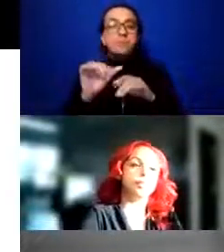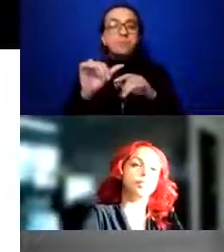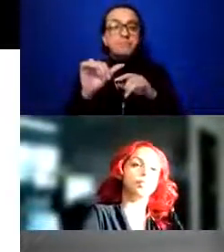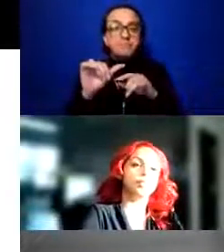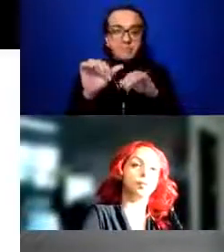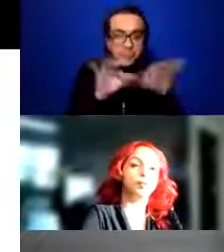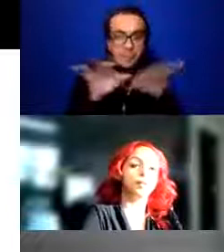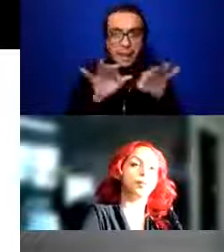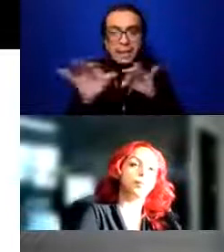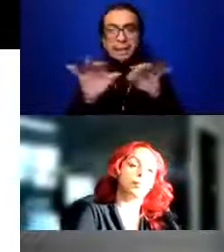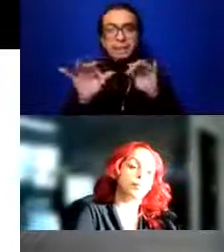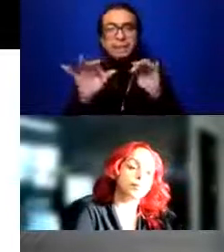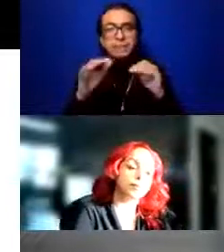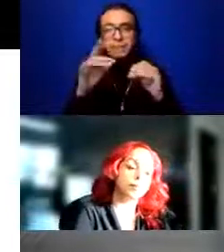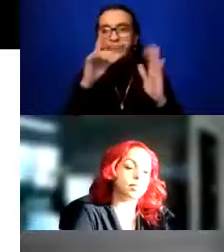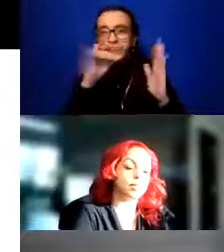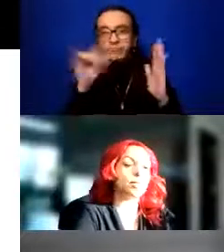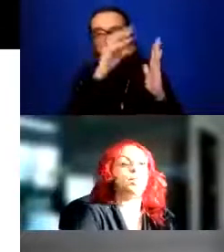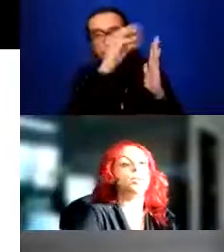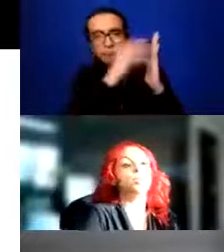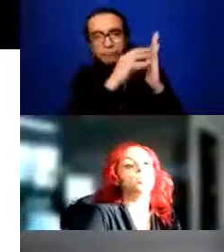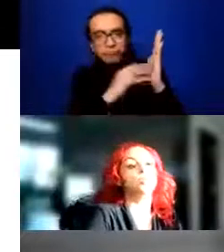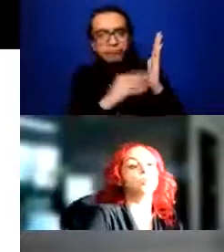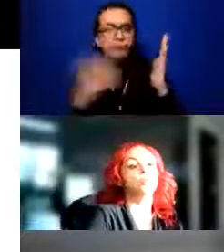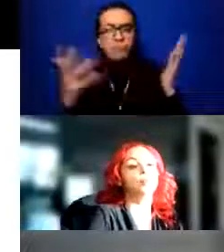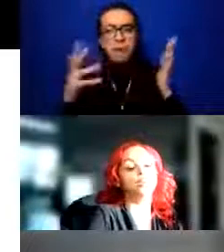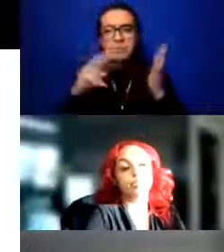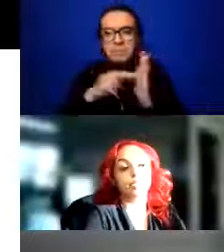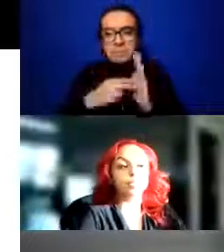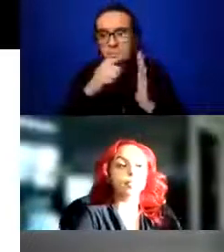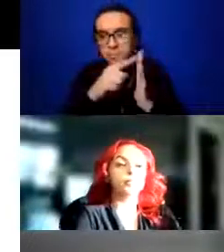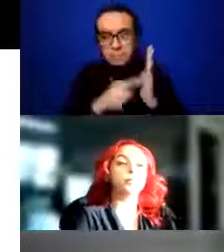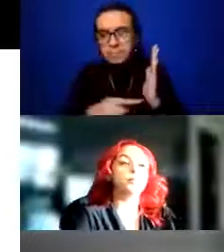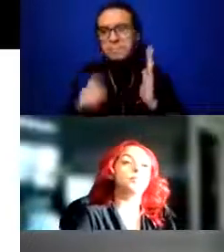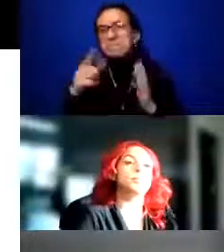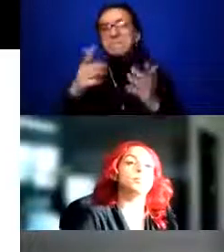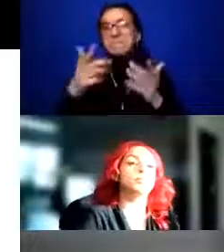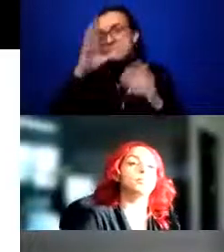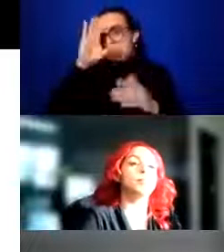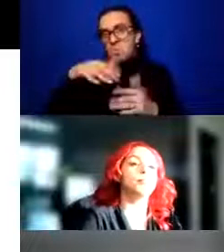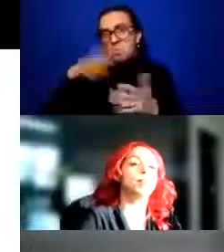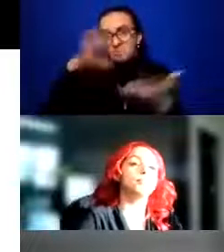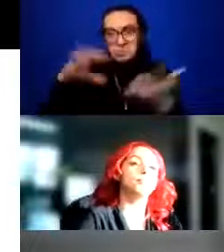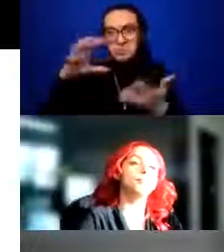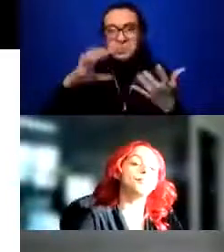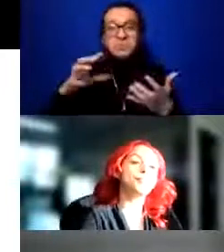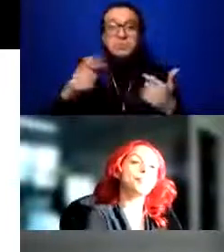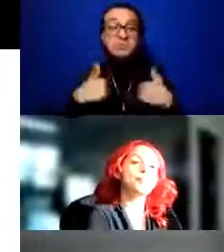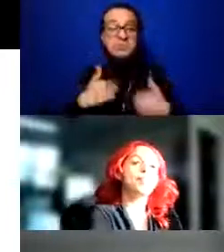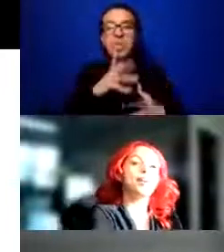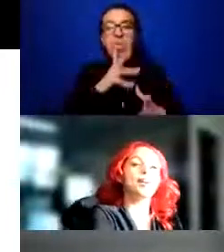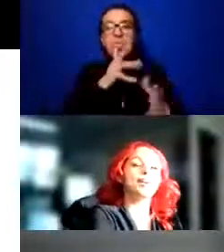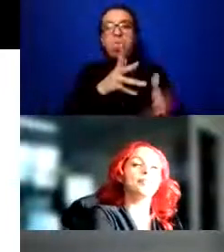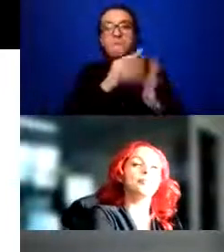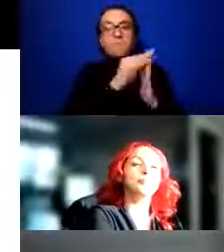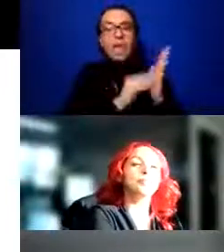sections of this form. I know it can be a bit confusing. So I don't like to fill out forms, but hey, we have to.